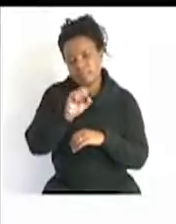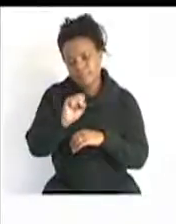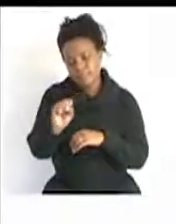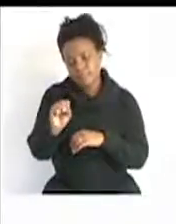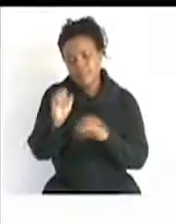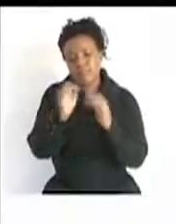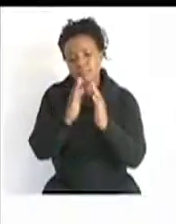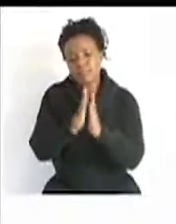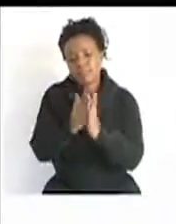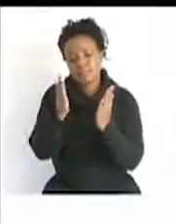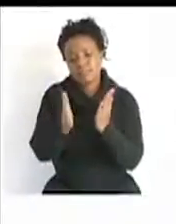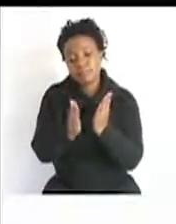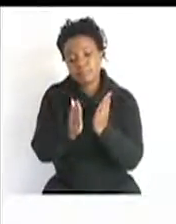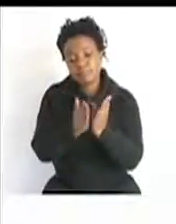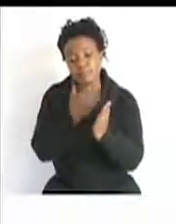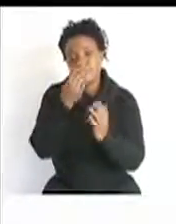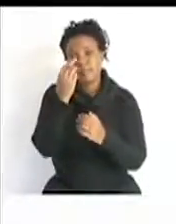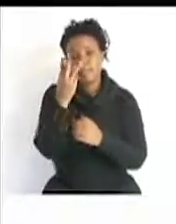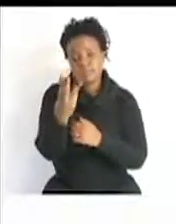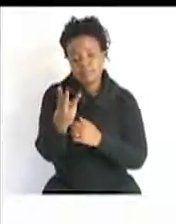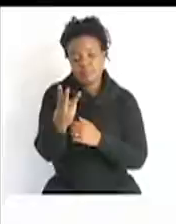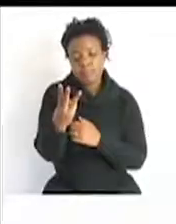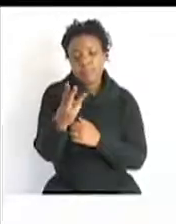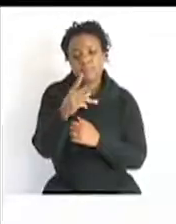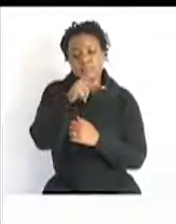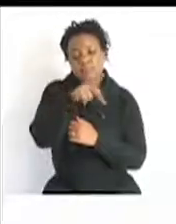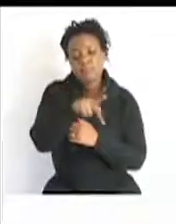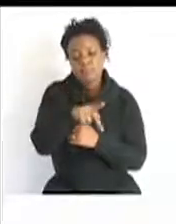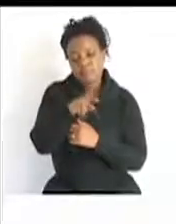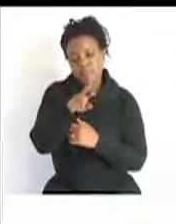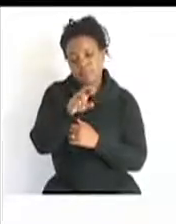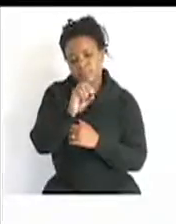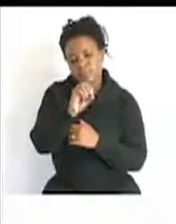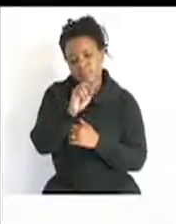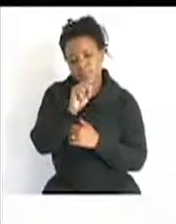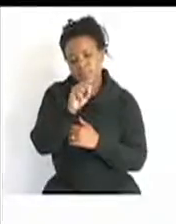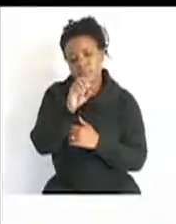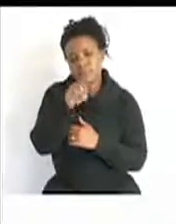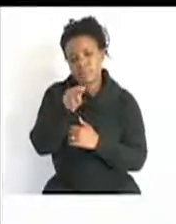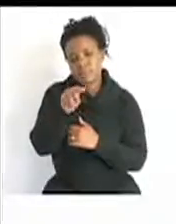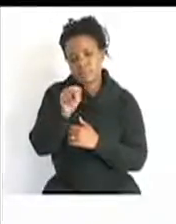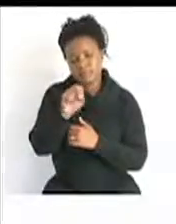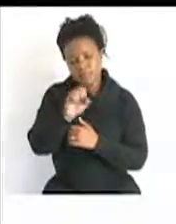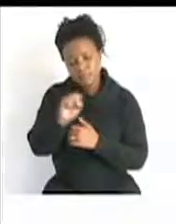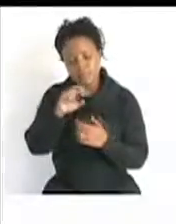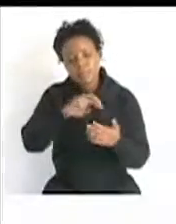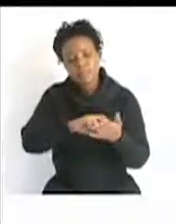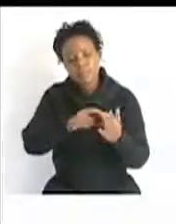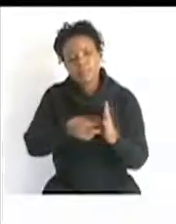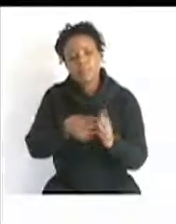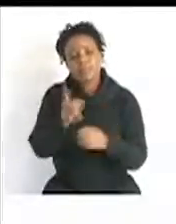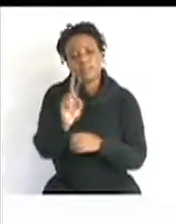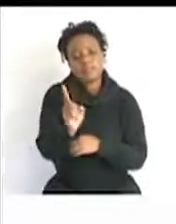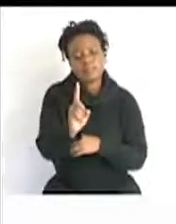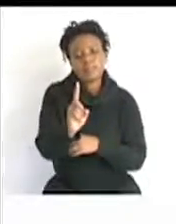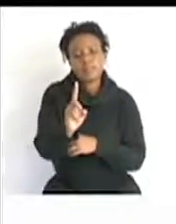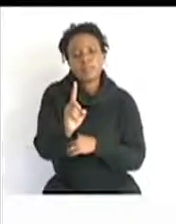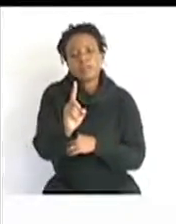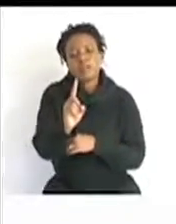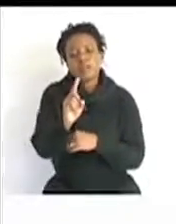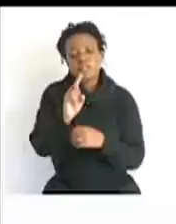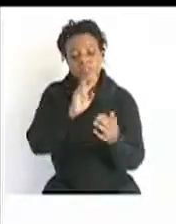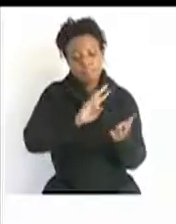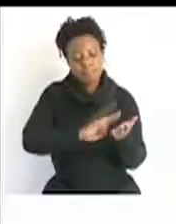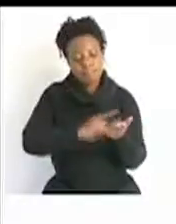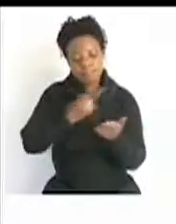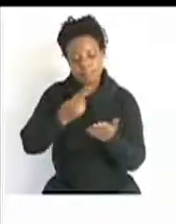What is a pronoun? A pronoun is a word that we use instead of a noun. Chanel,